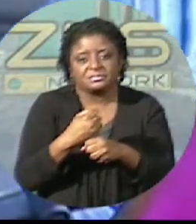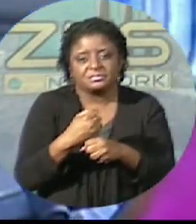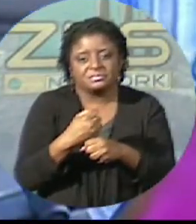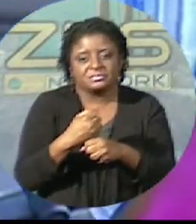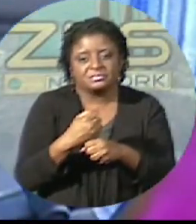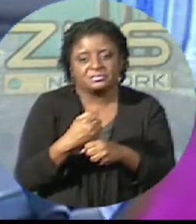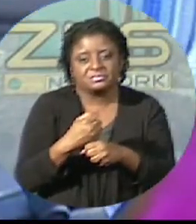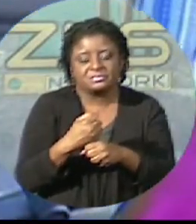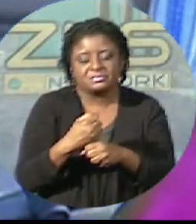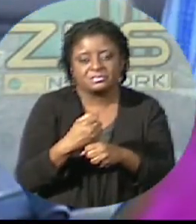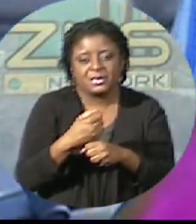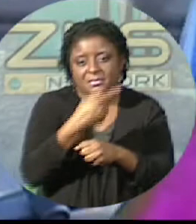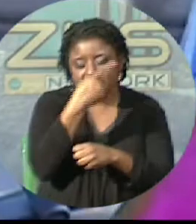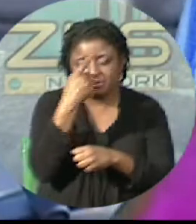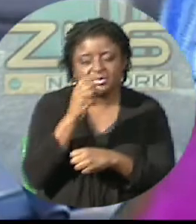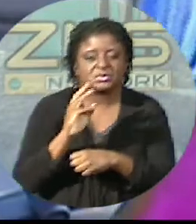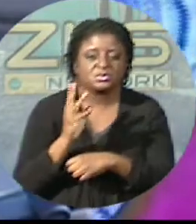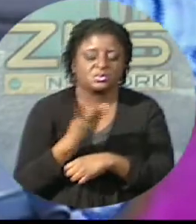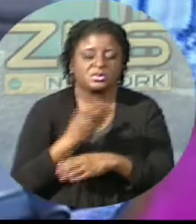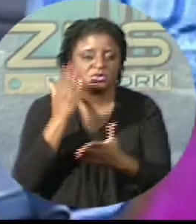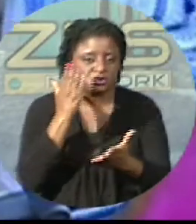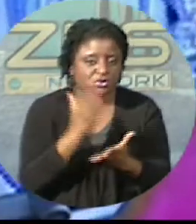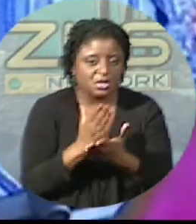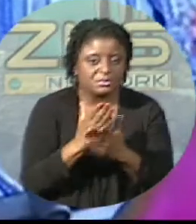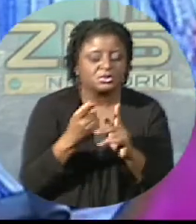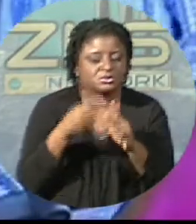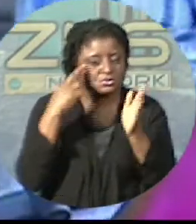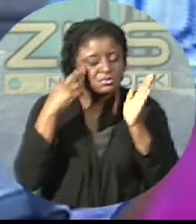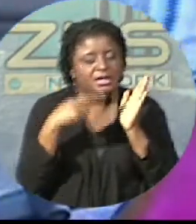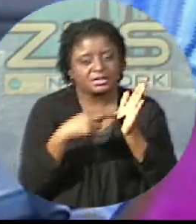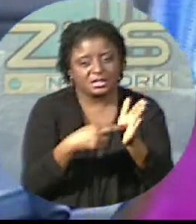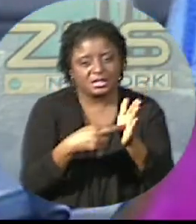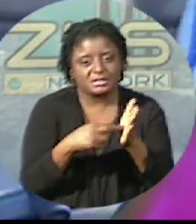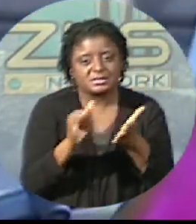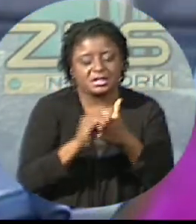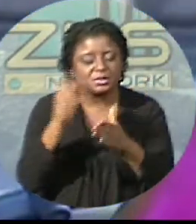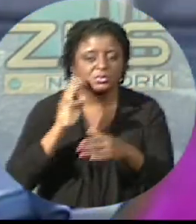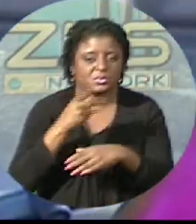recognize that we commemorate the birth of Christ.